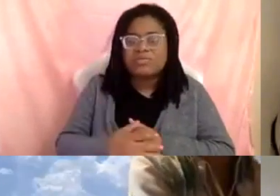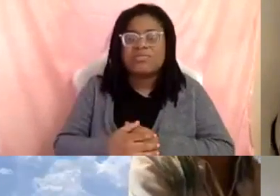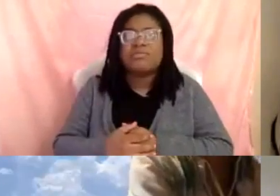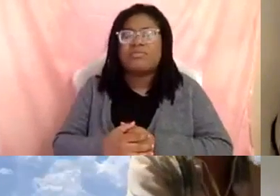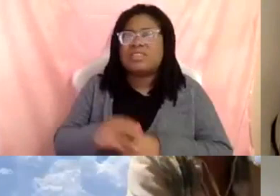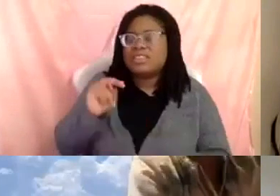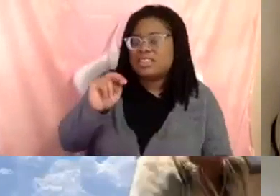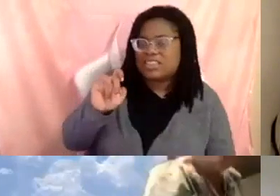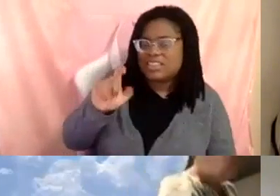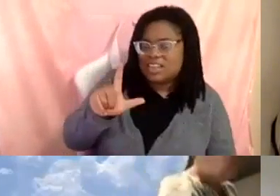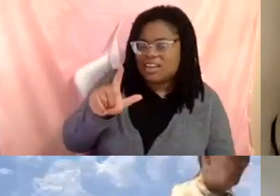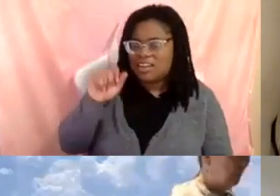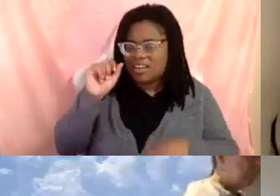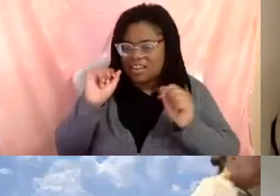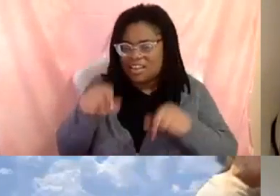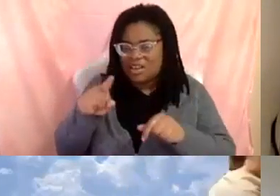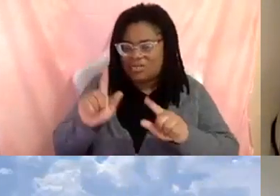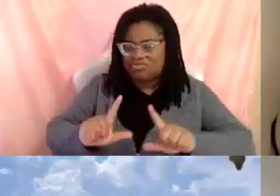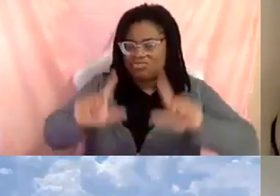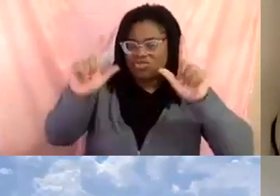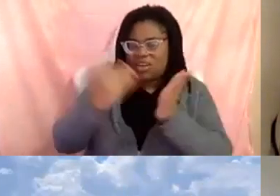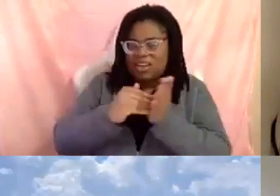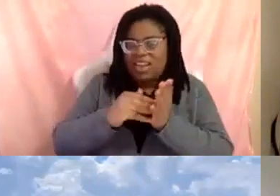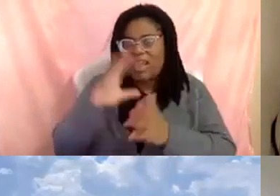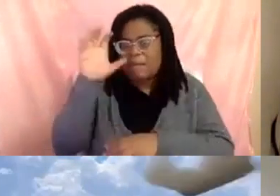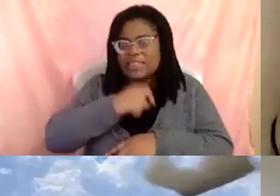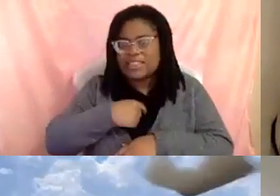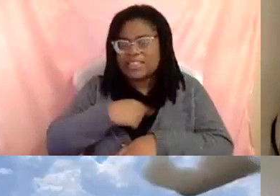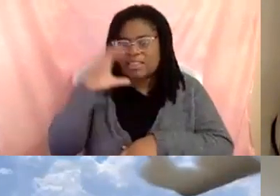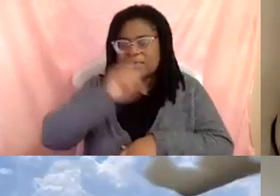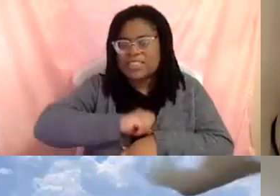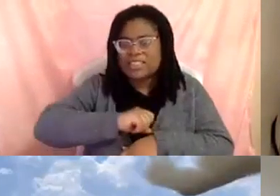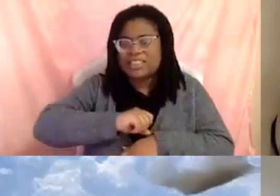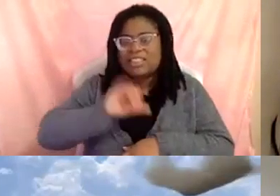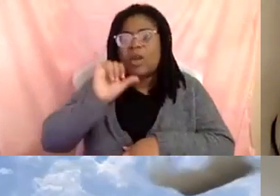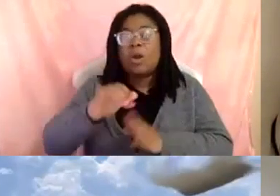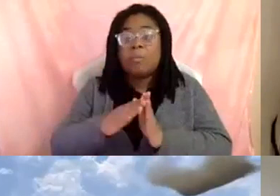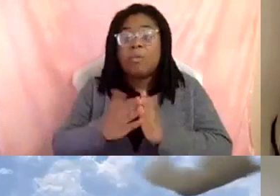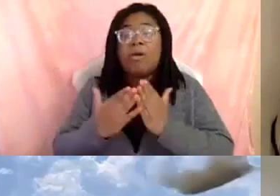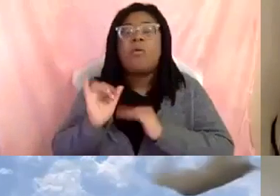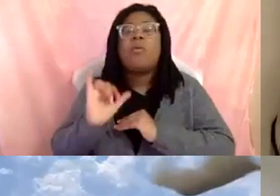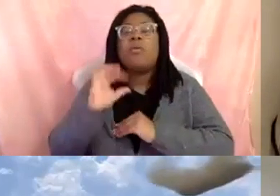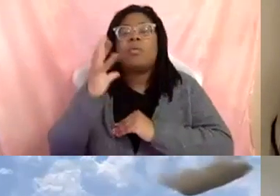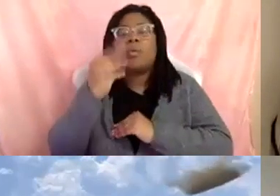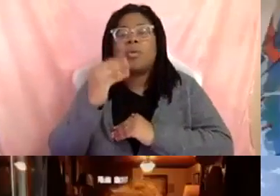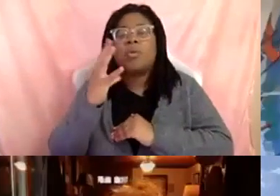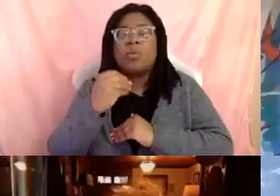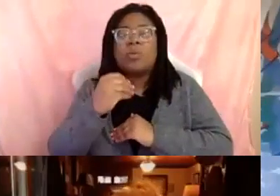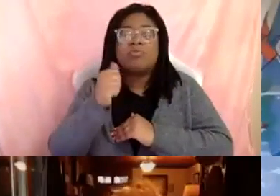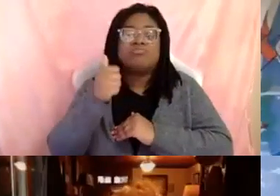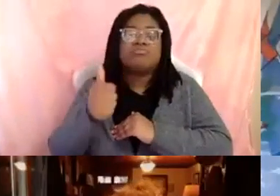Neely McNulty, can you bring it up again? I just missed it. Oh, in a book. Beautiful.